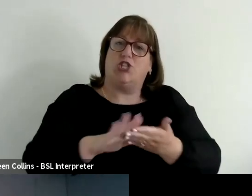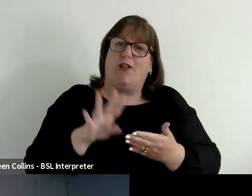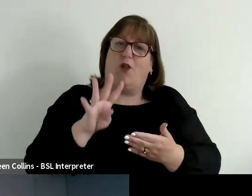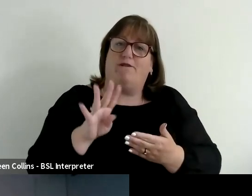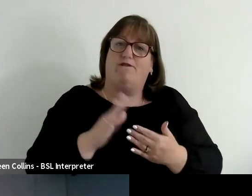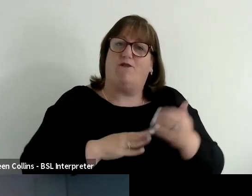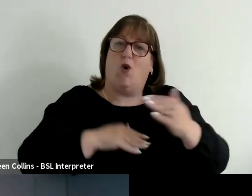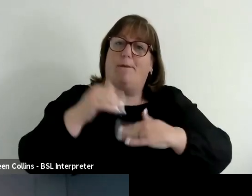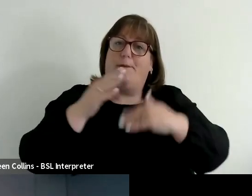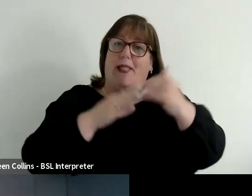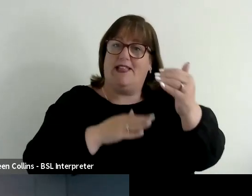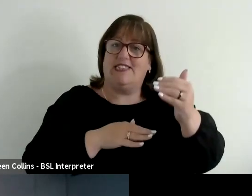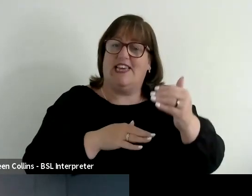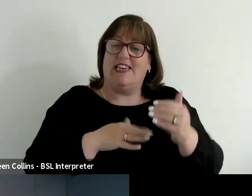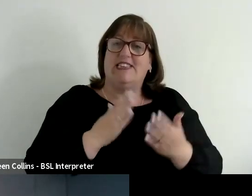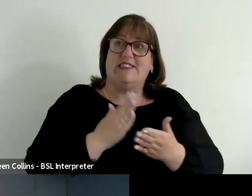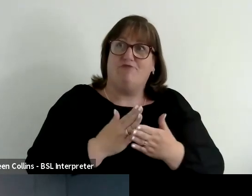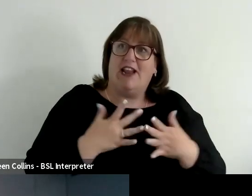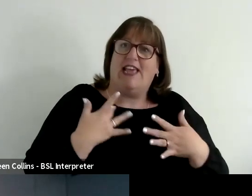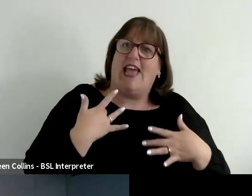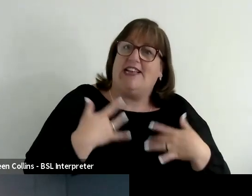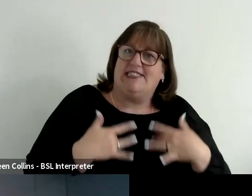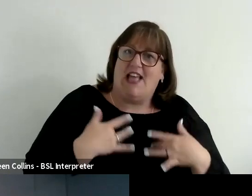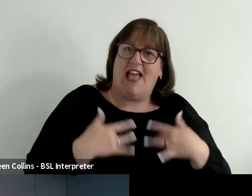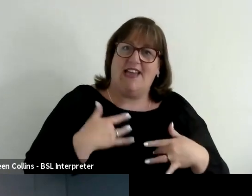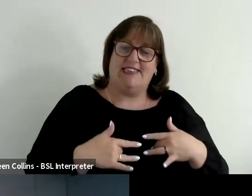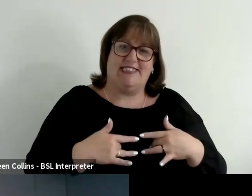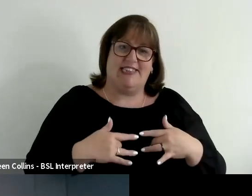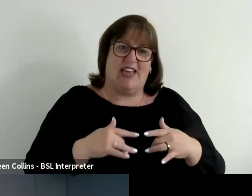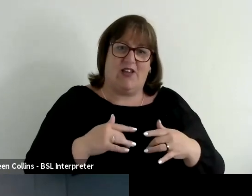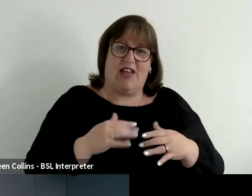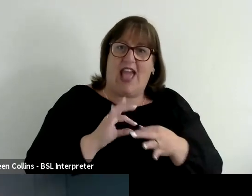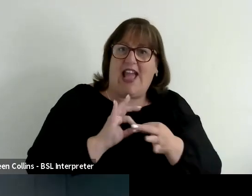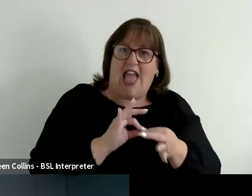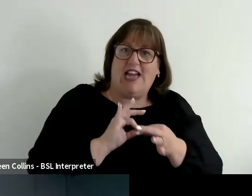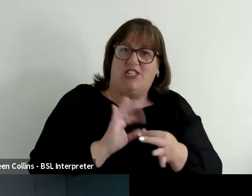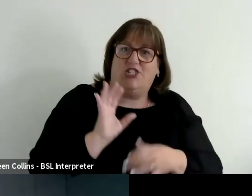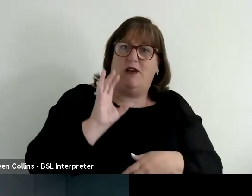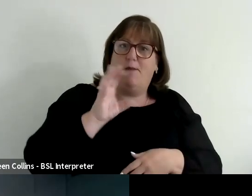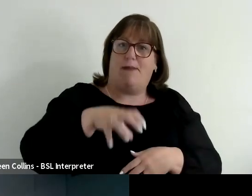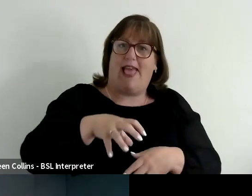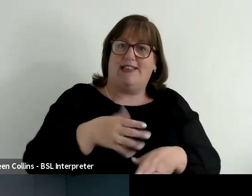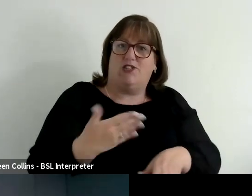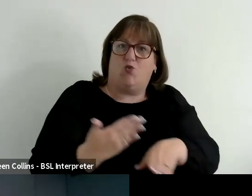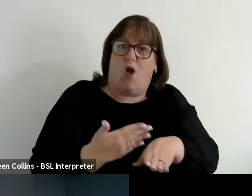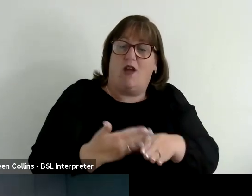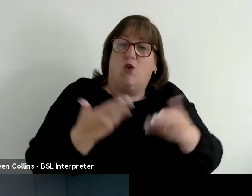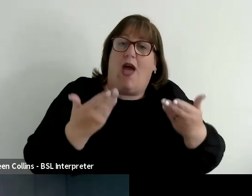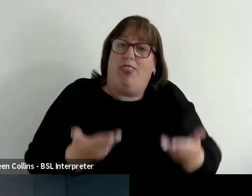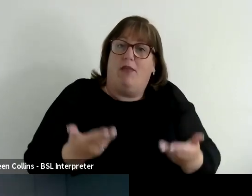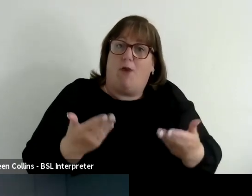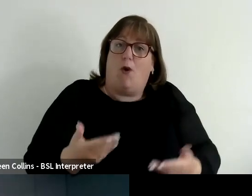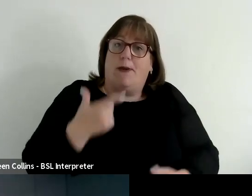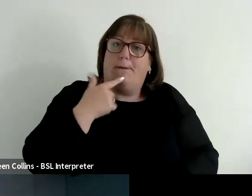really exciting and dynamic and engaging places to work. So at the moment, people that we're hiring, we would